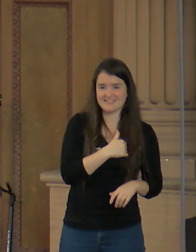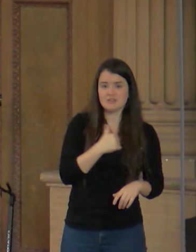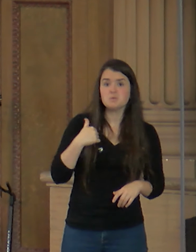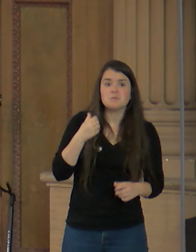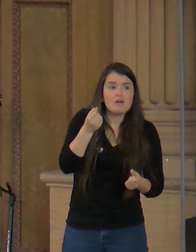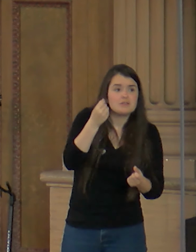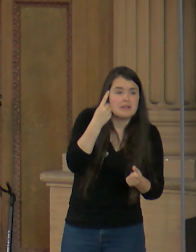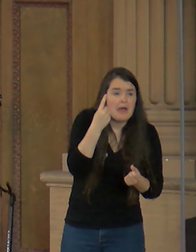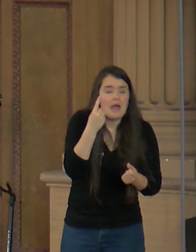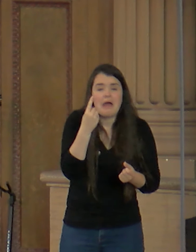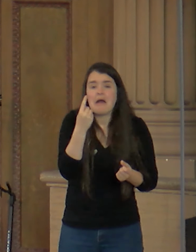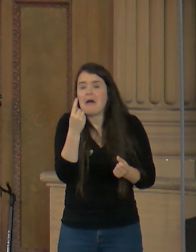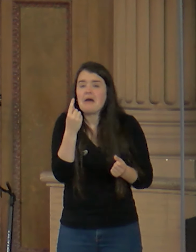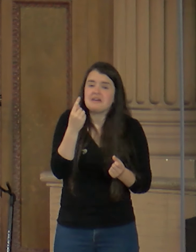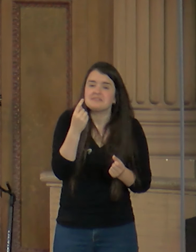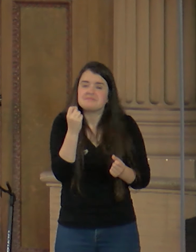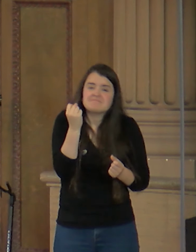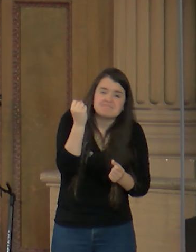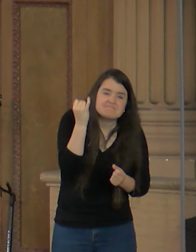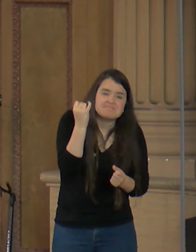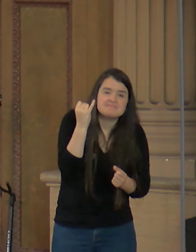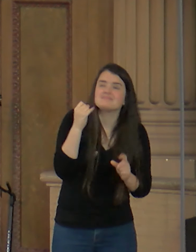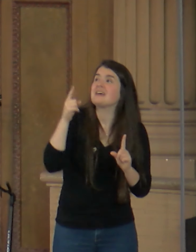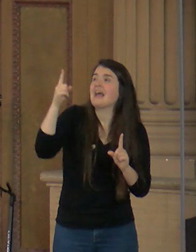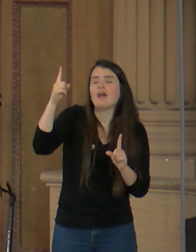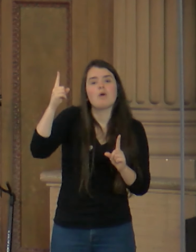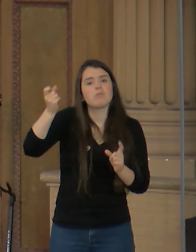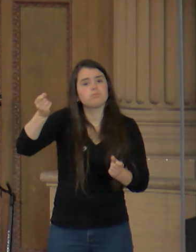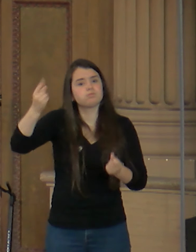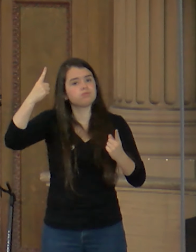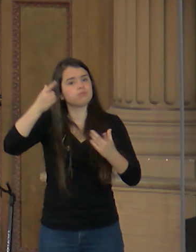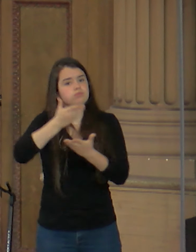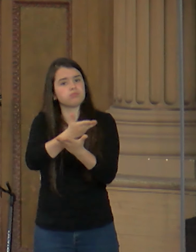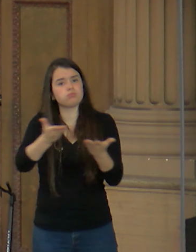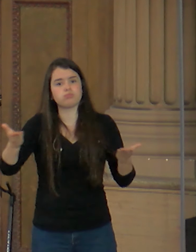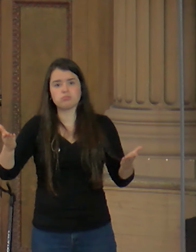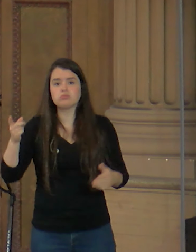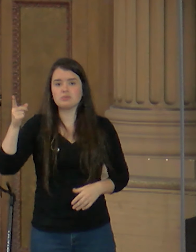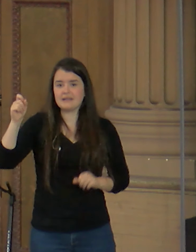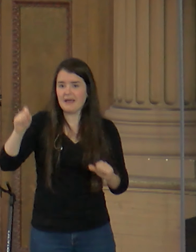A reminder that chaos and evil are limited and constrained and swaddled by God.